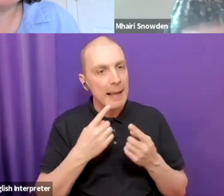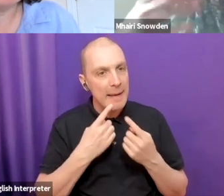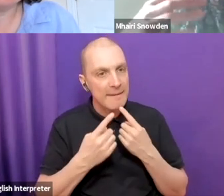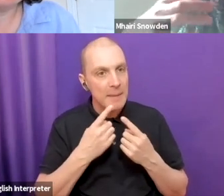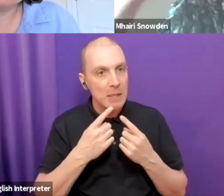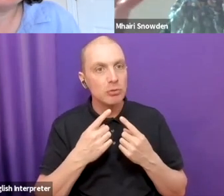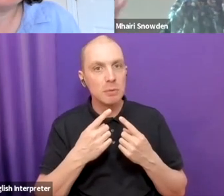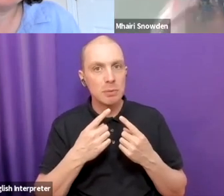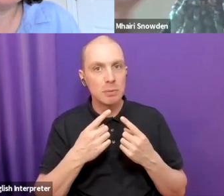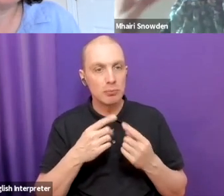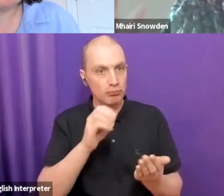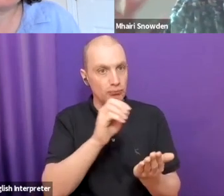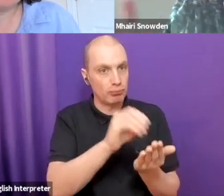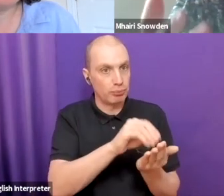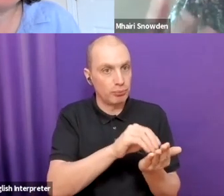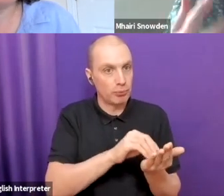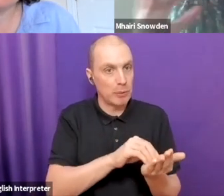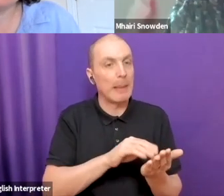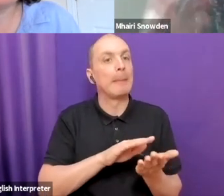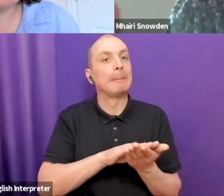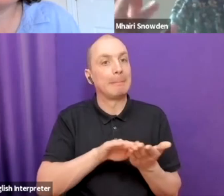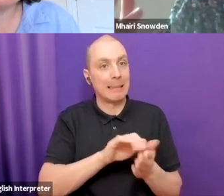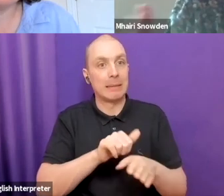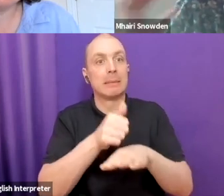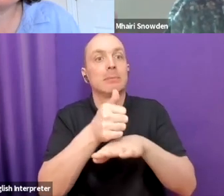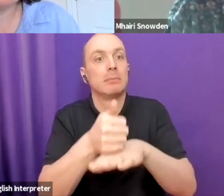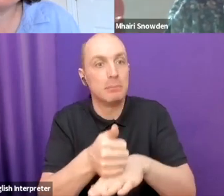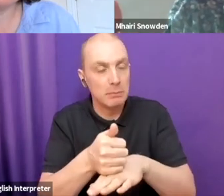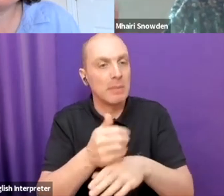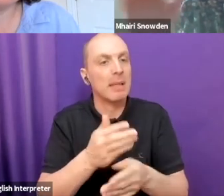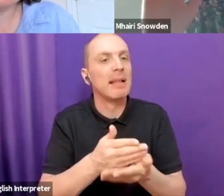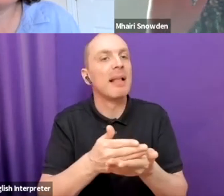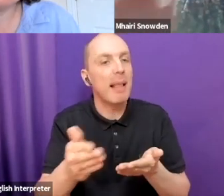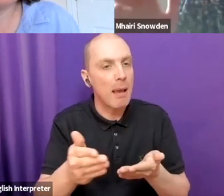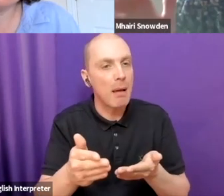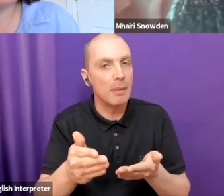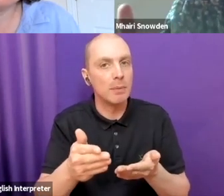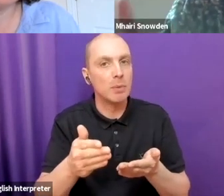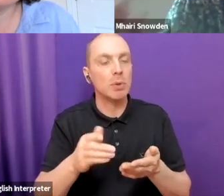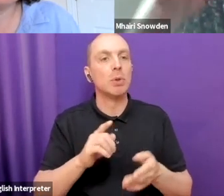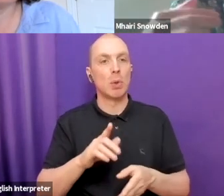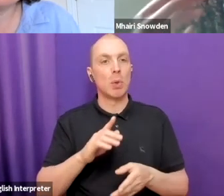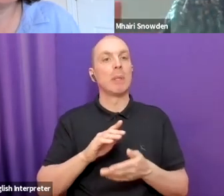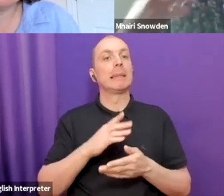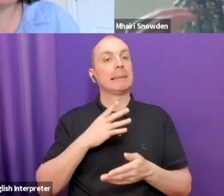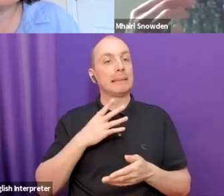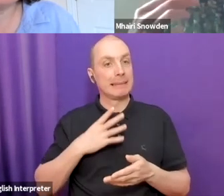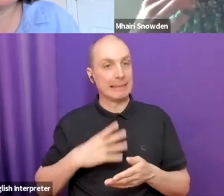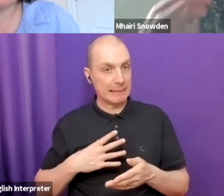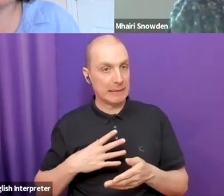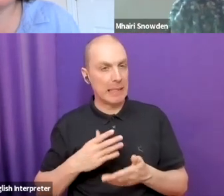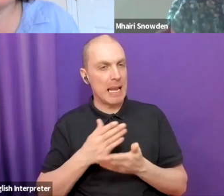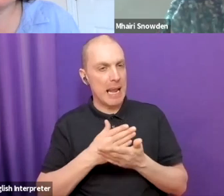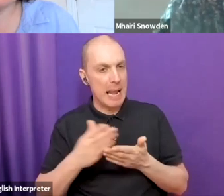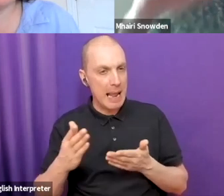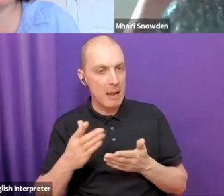is helping us to work together and discuss so that we can come up with clear messages to give to the Council in order to get clear